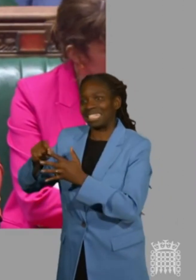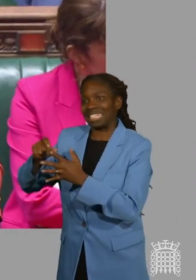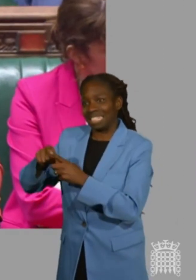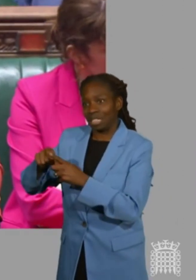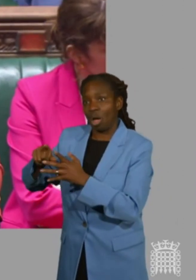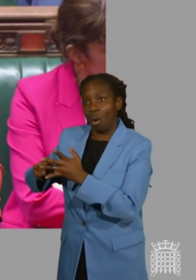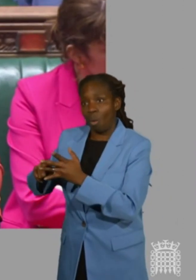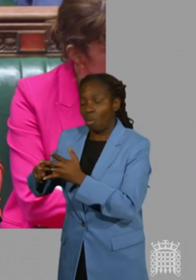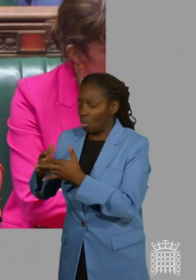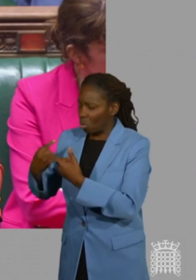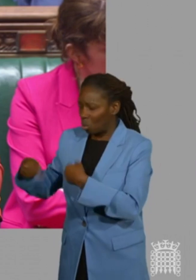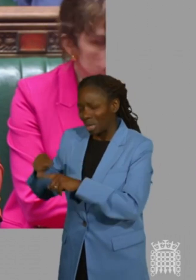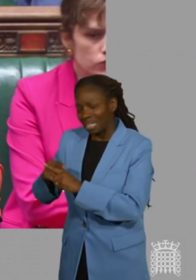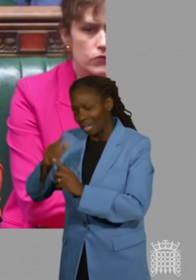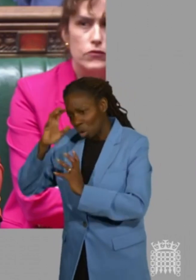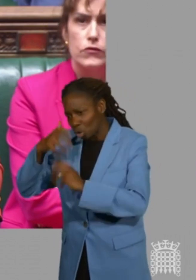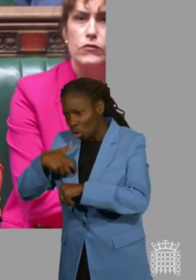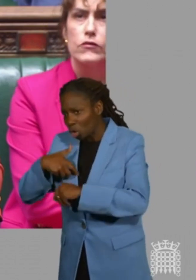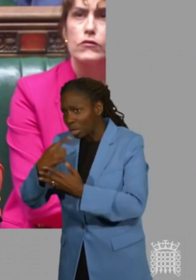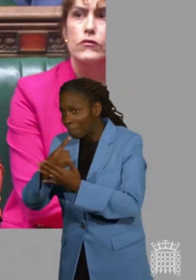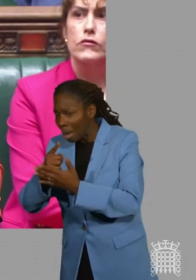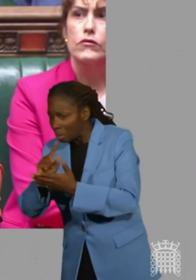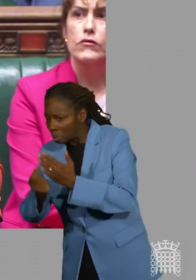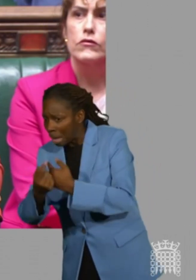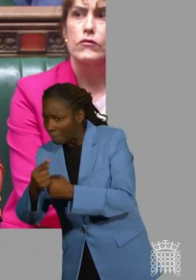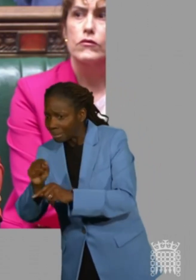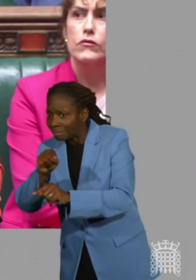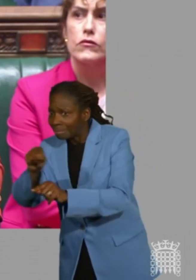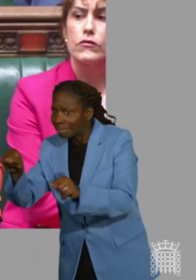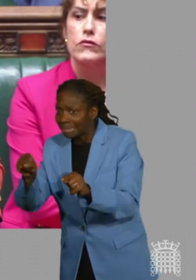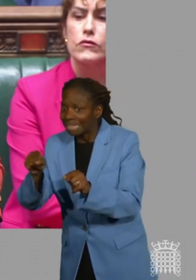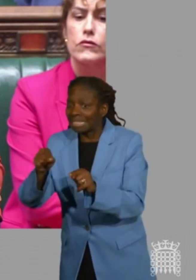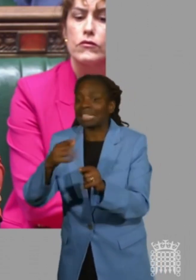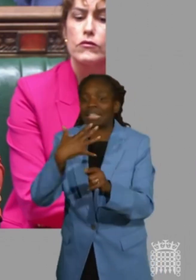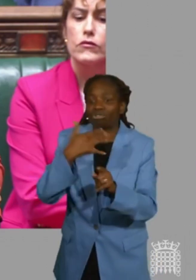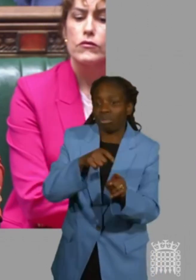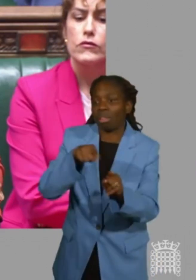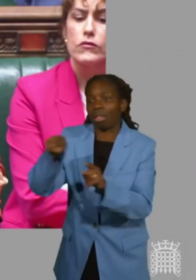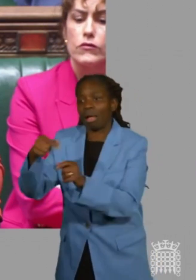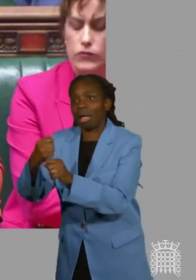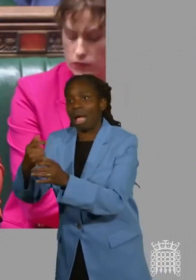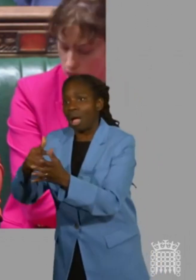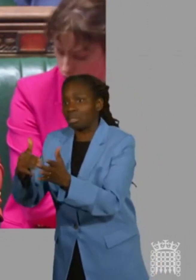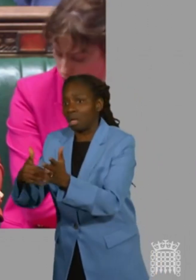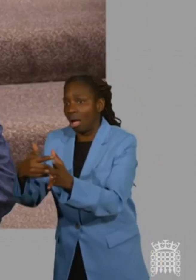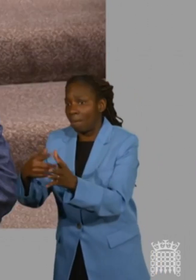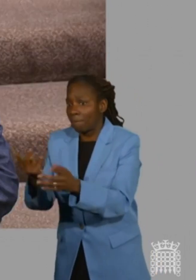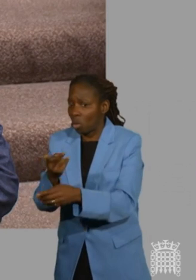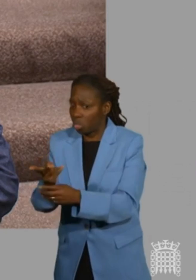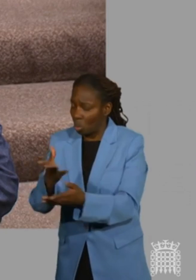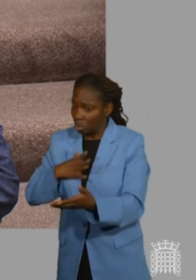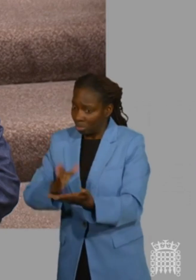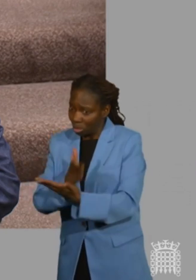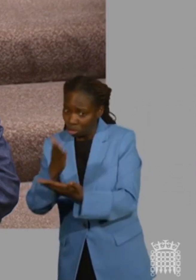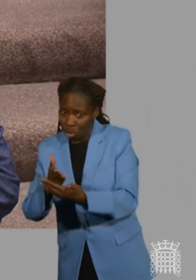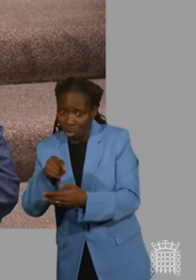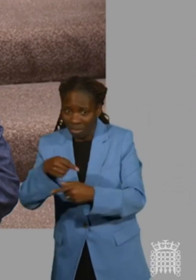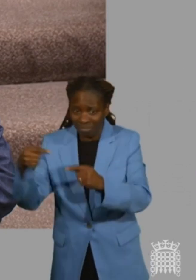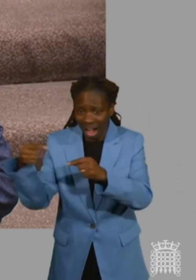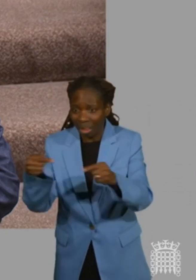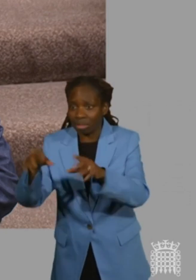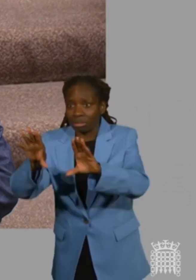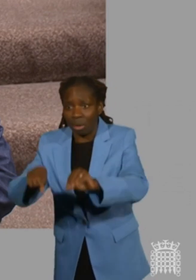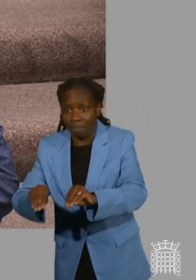taking place in both Israel and Gaza. We want to see the violence end, and he will know all the work that we have been doing around preventing